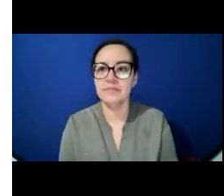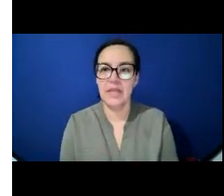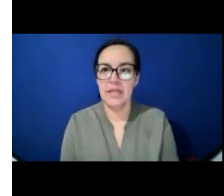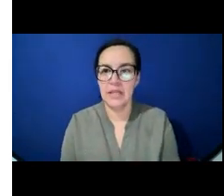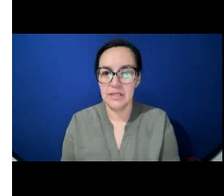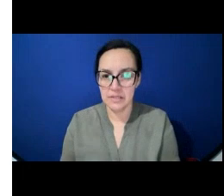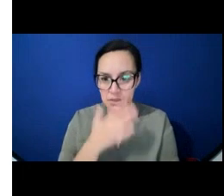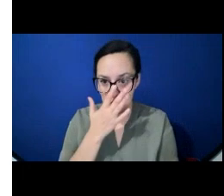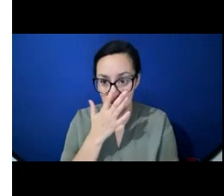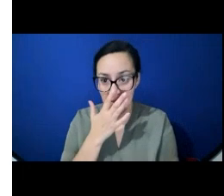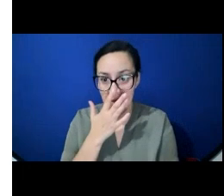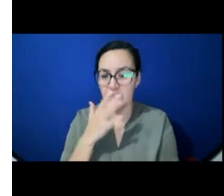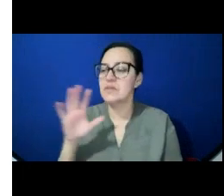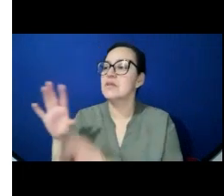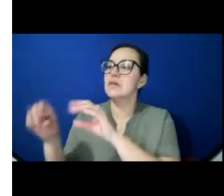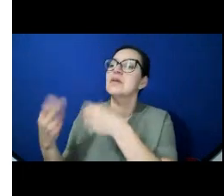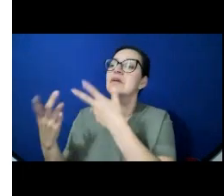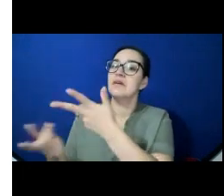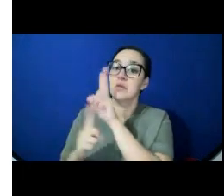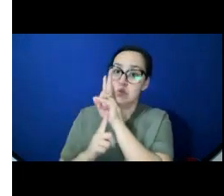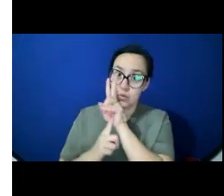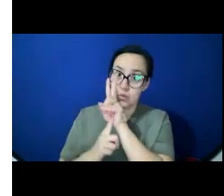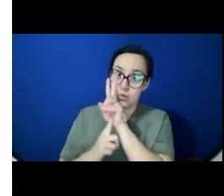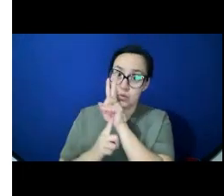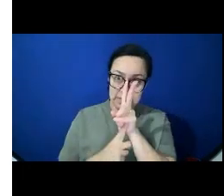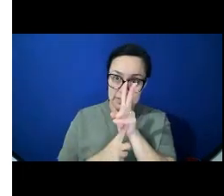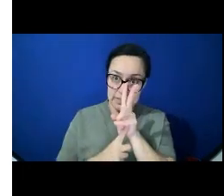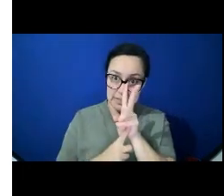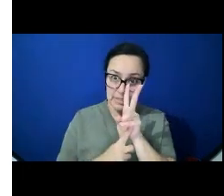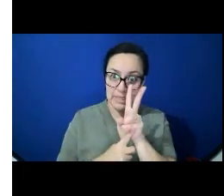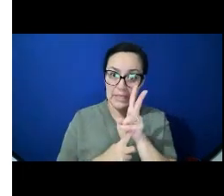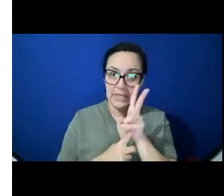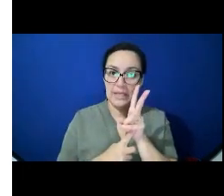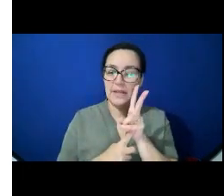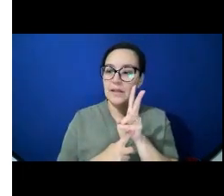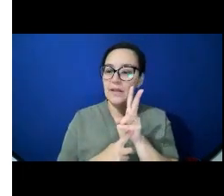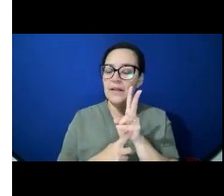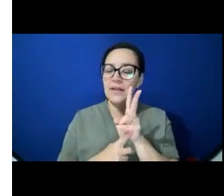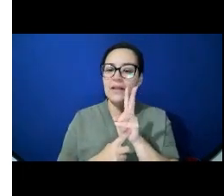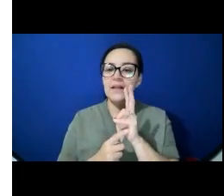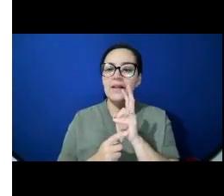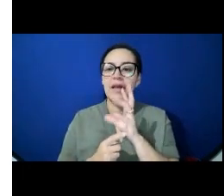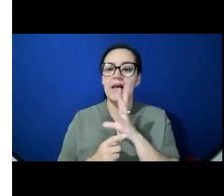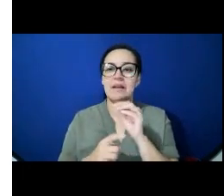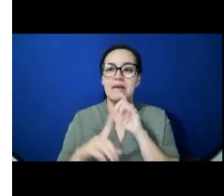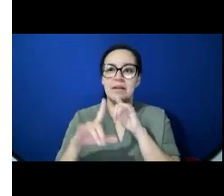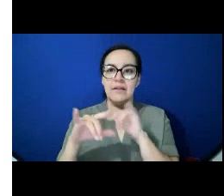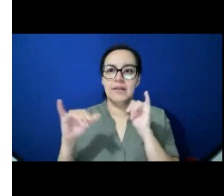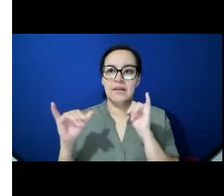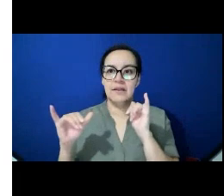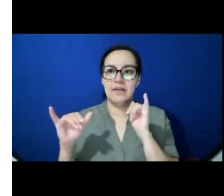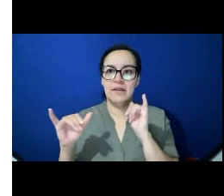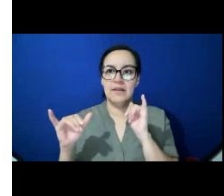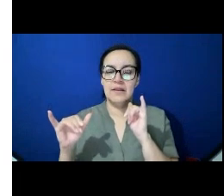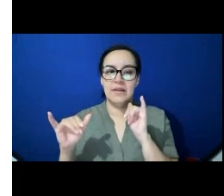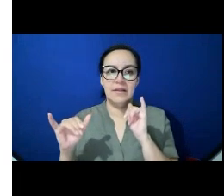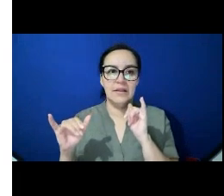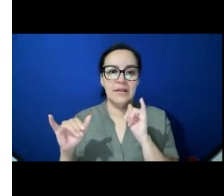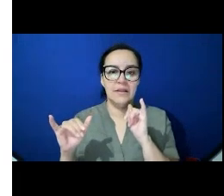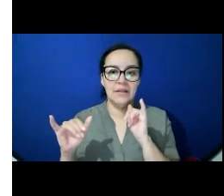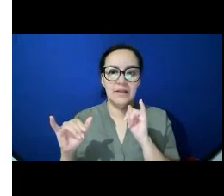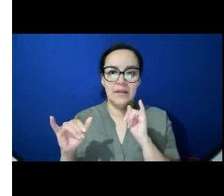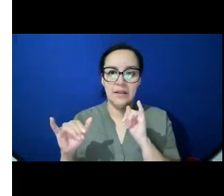Y voy a dar 2 minutos para que contesten I'll esa give you pregunta. 2 minutes to Mientras answer tanto, that question, voy a and responderle a I am going to be Bill,